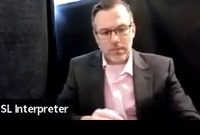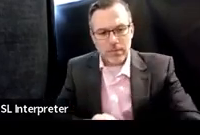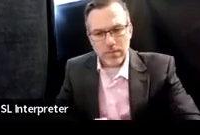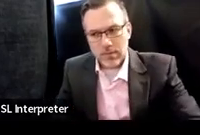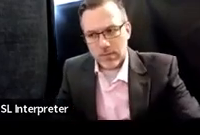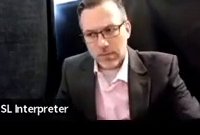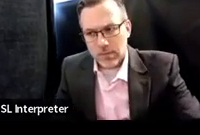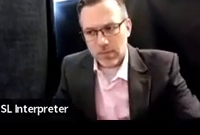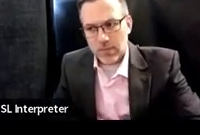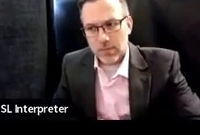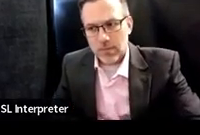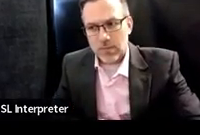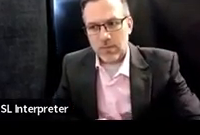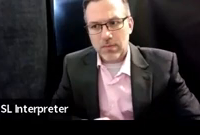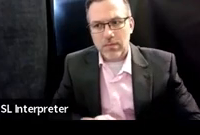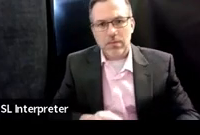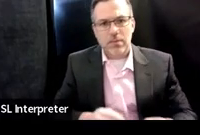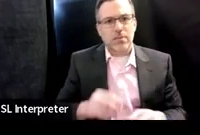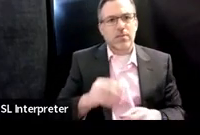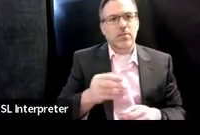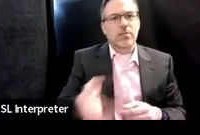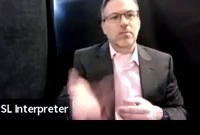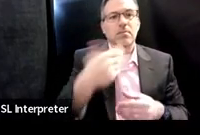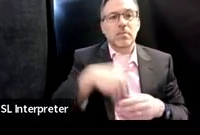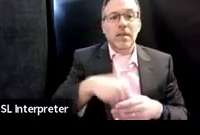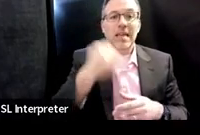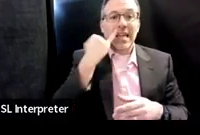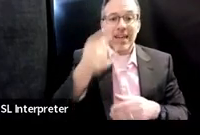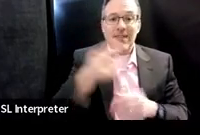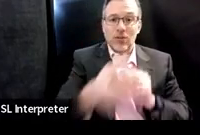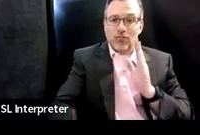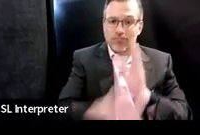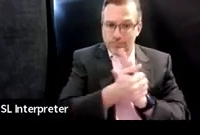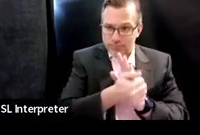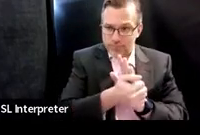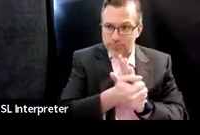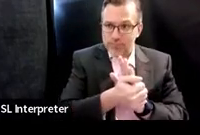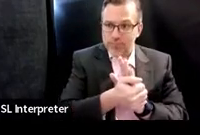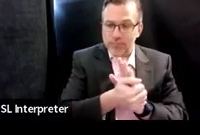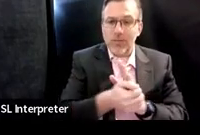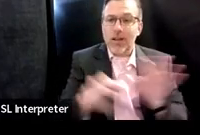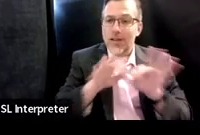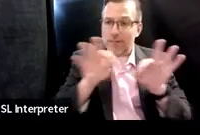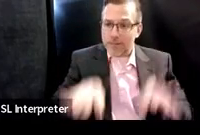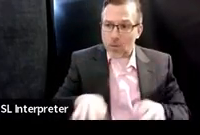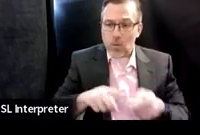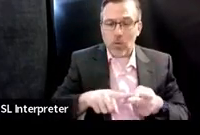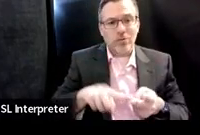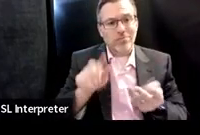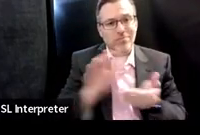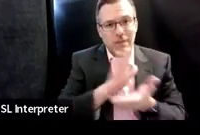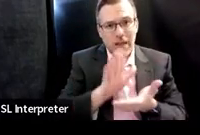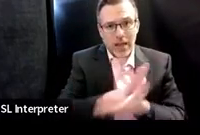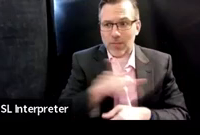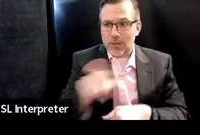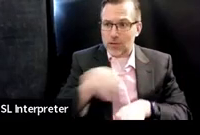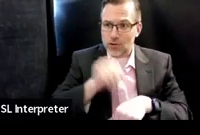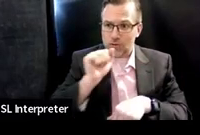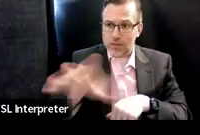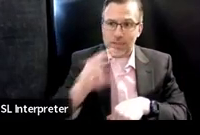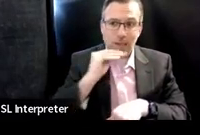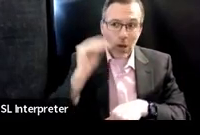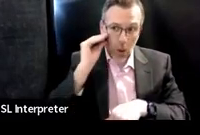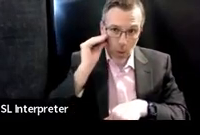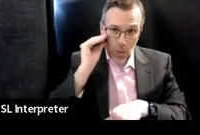And of course, enclosures, a section to note any enclosures. So the any forms or documents that are sent home with that advanced